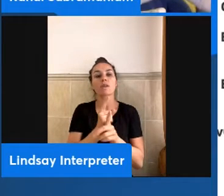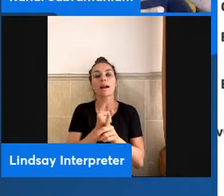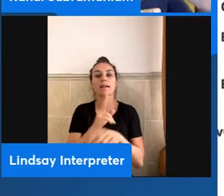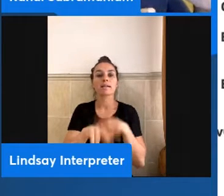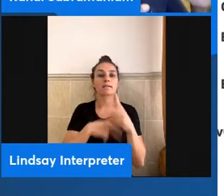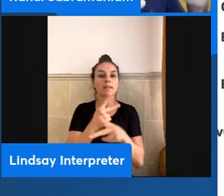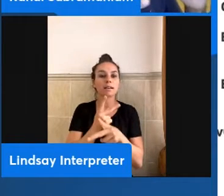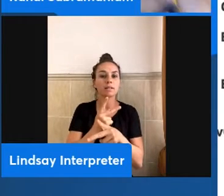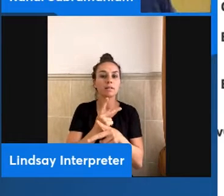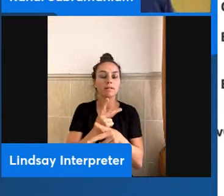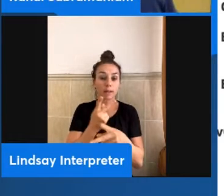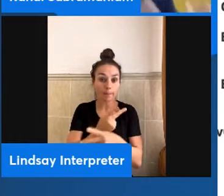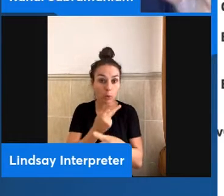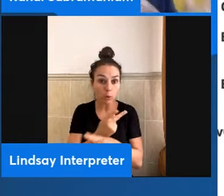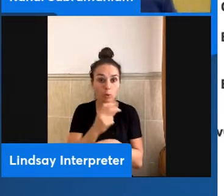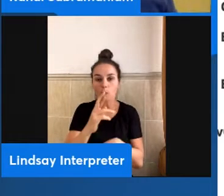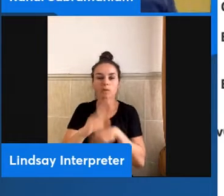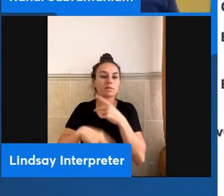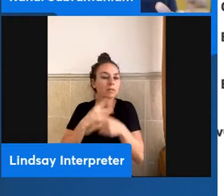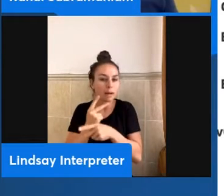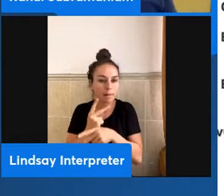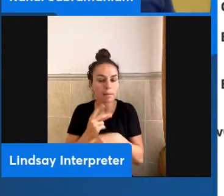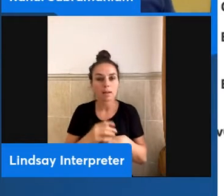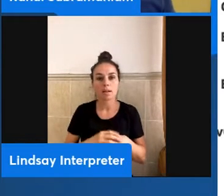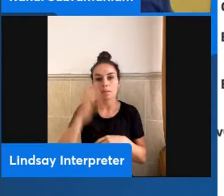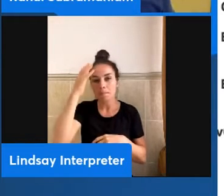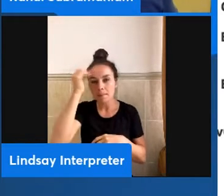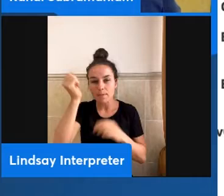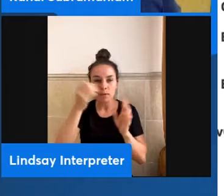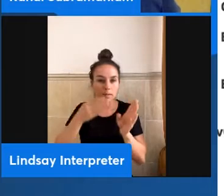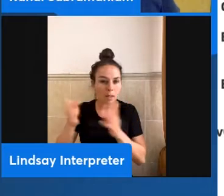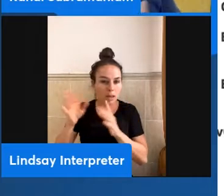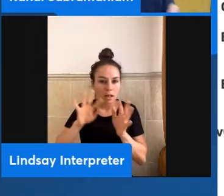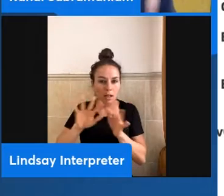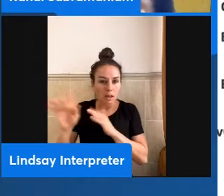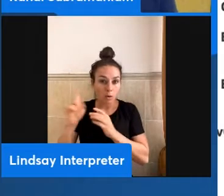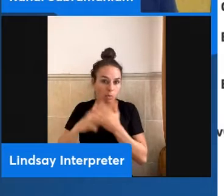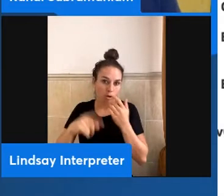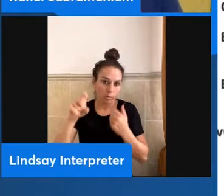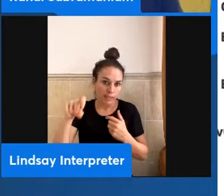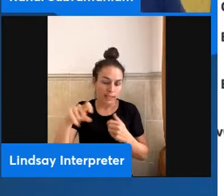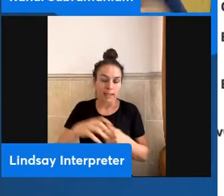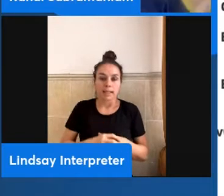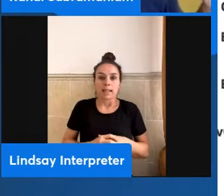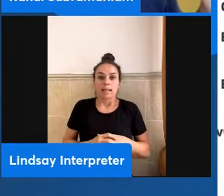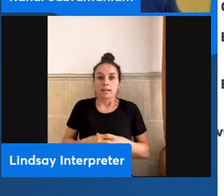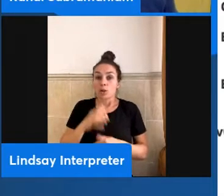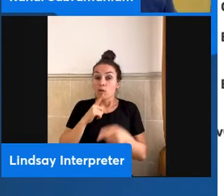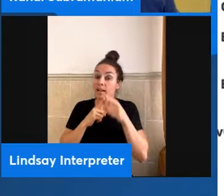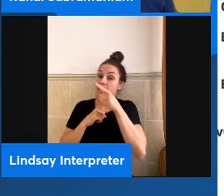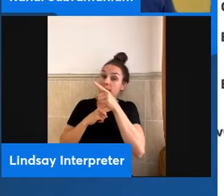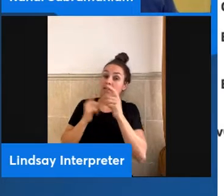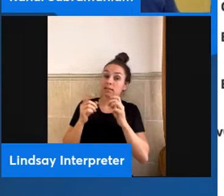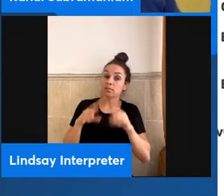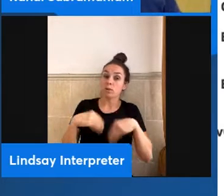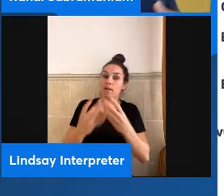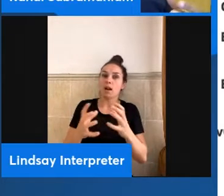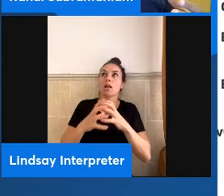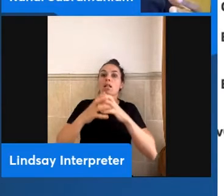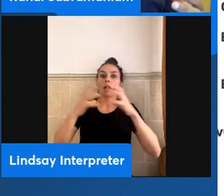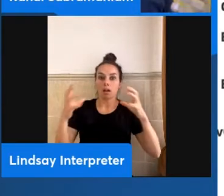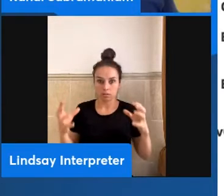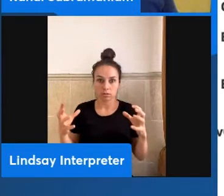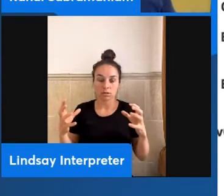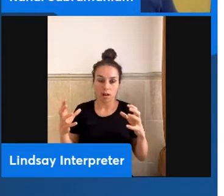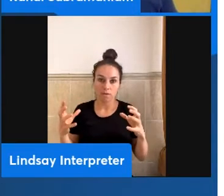the compute requirements or memory requirements or I/O requirements. They are providing a massive catalog